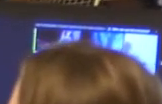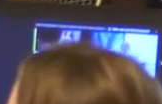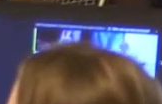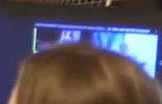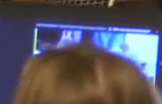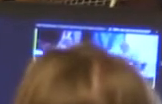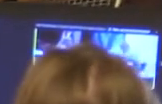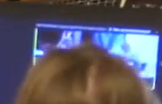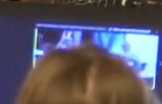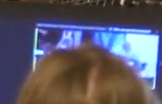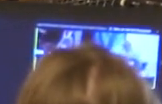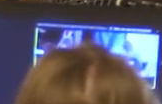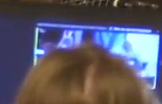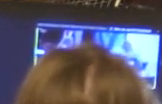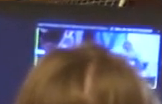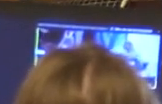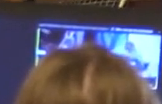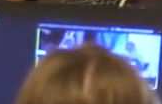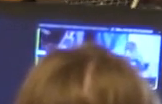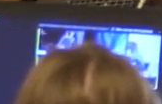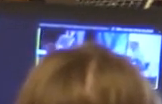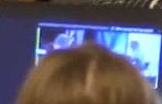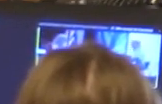Thank you all very much.